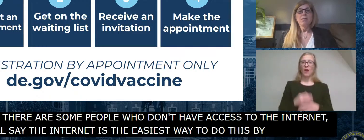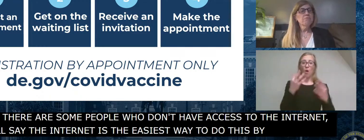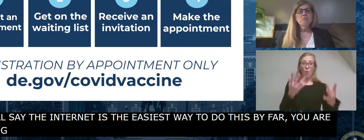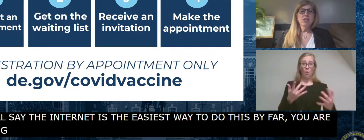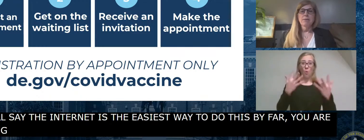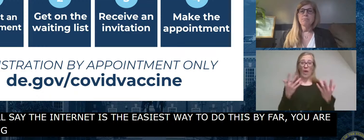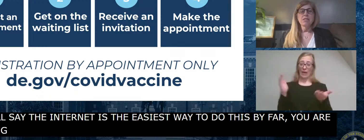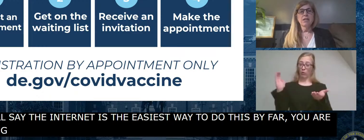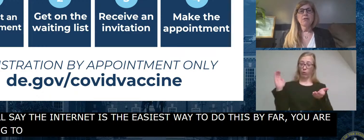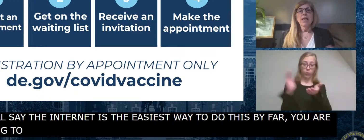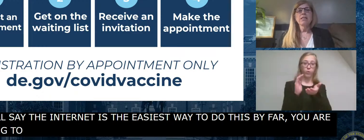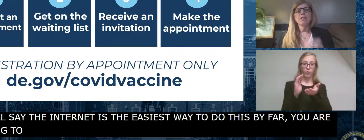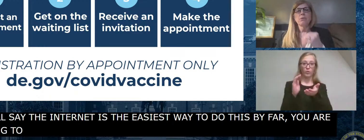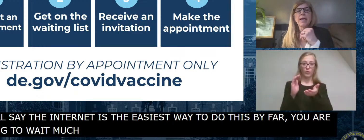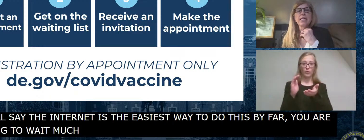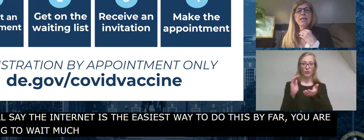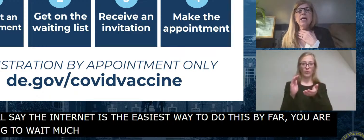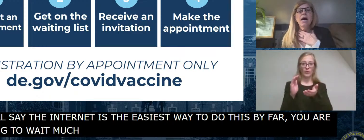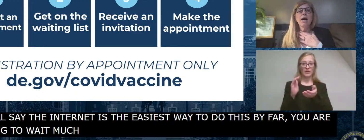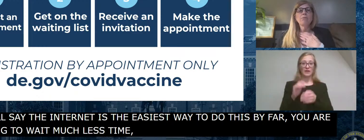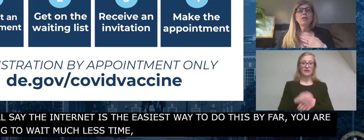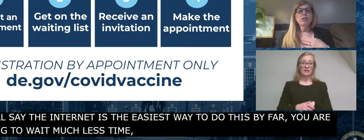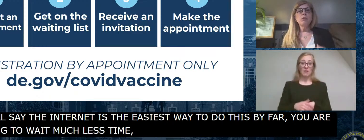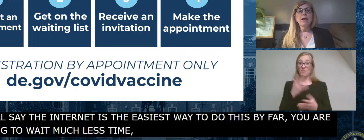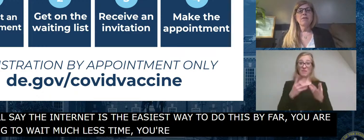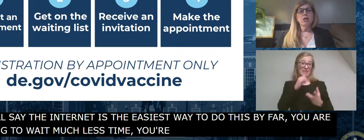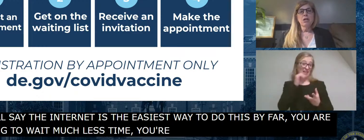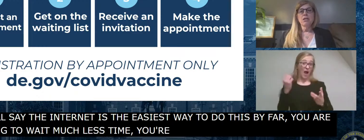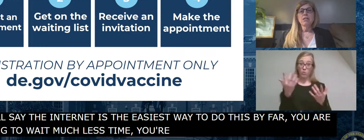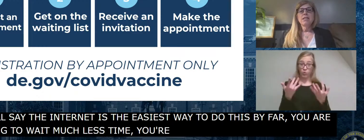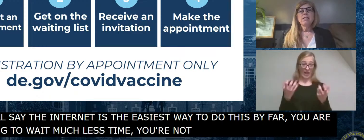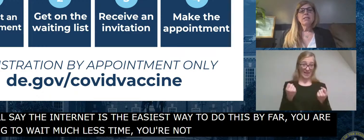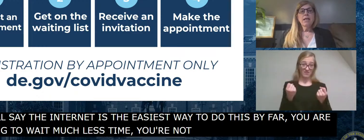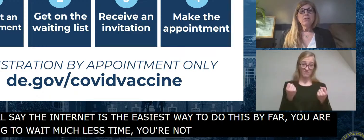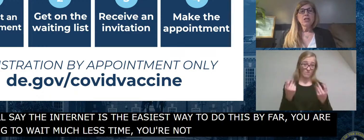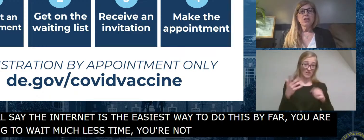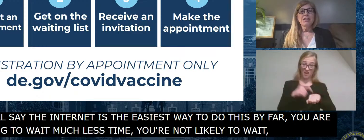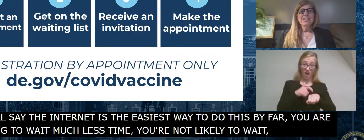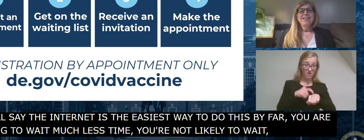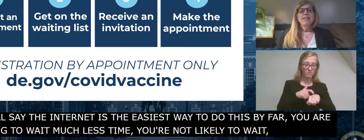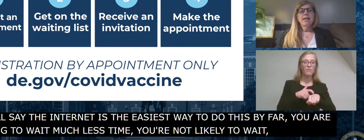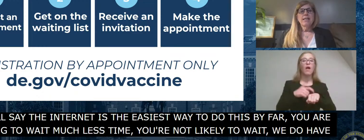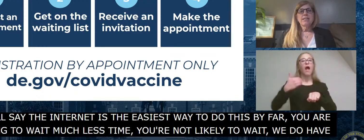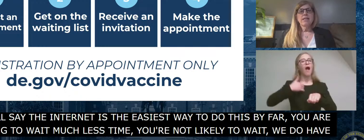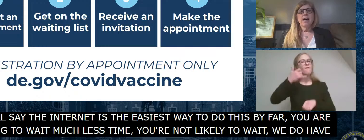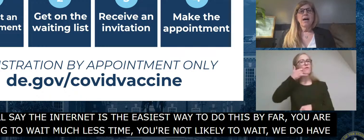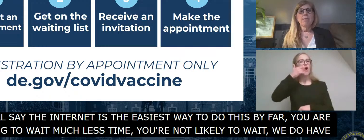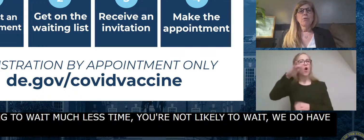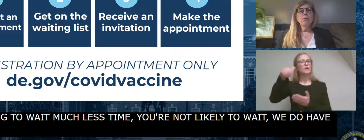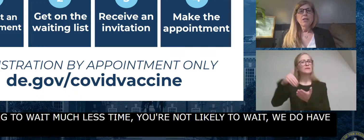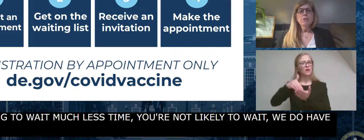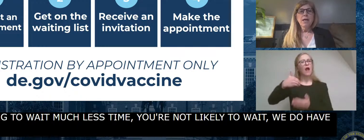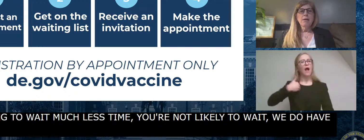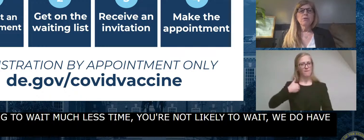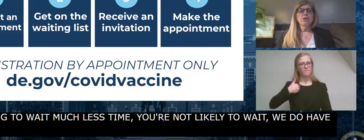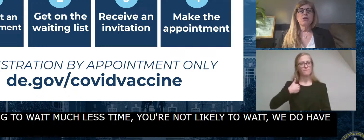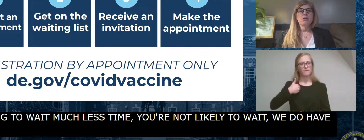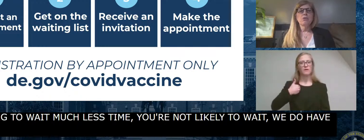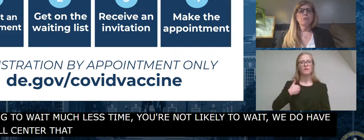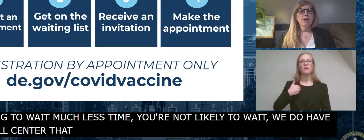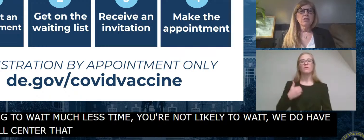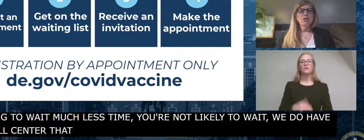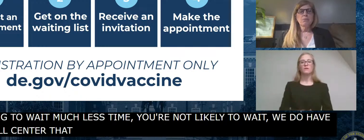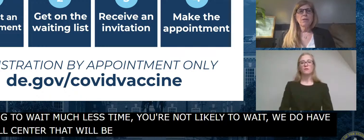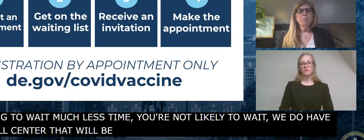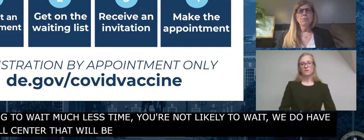You're not likely to wait. We do have a call center that will be able